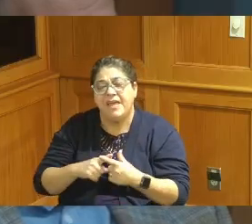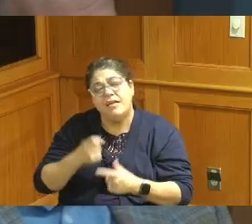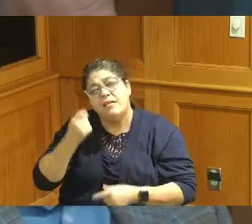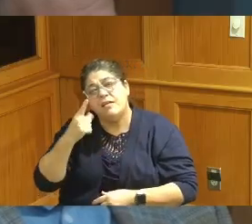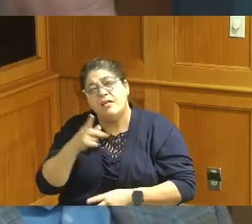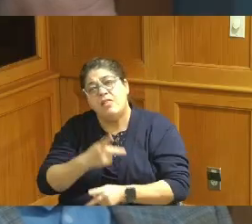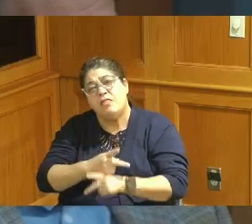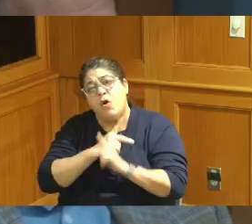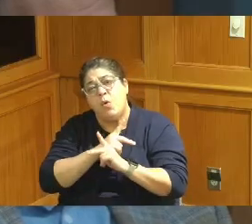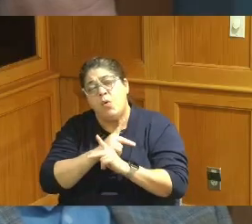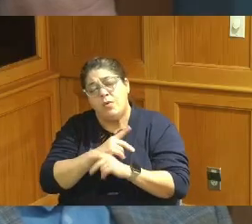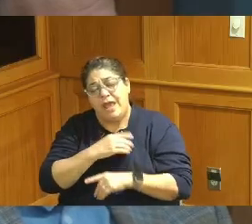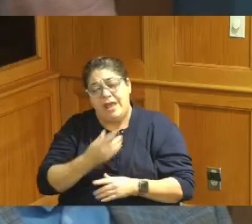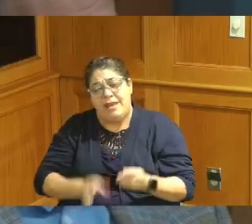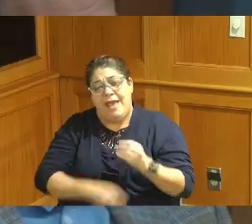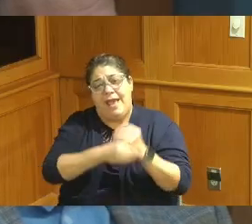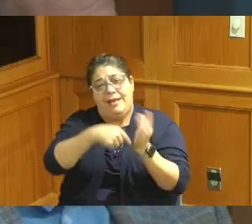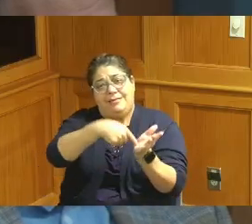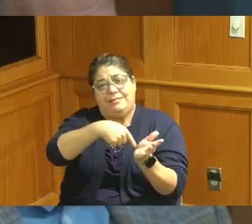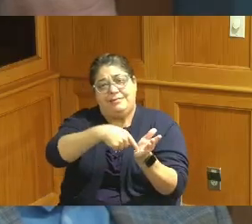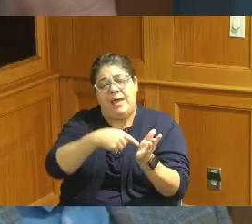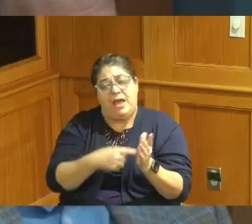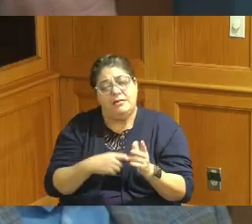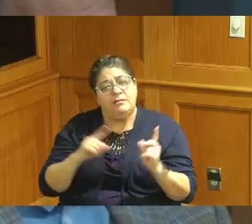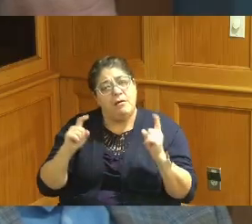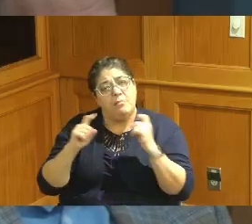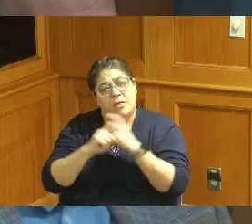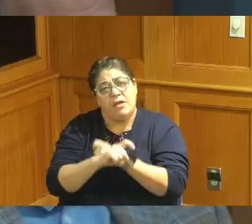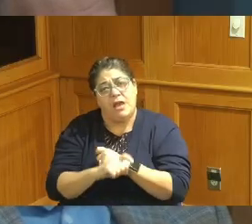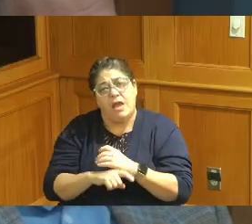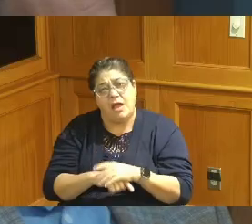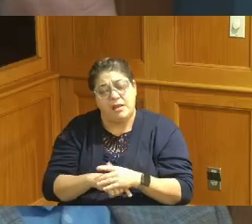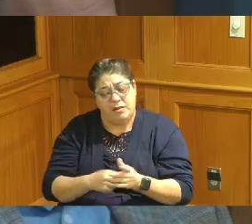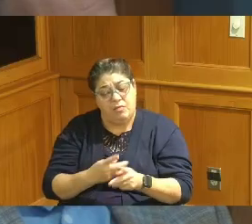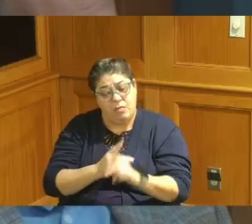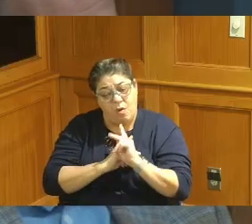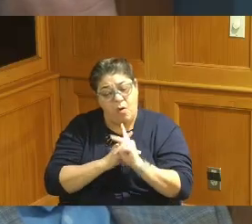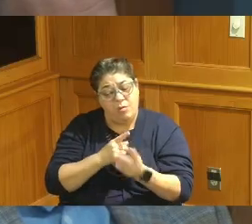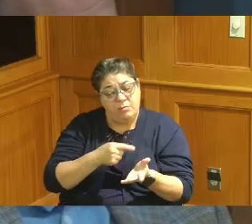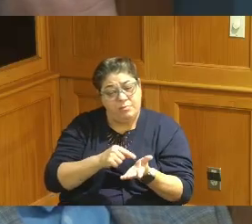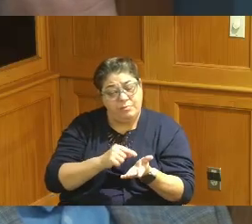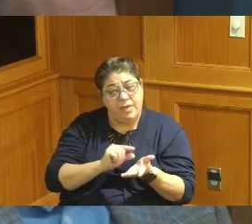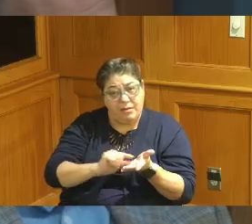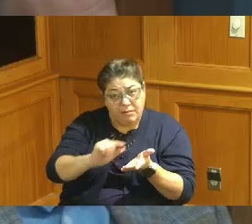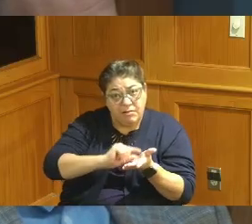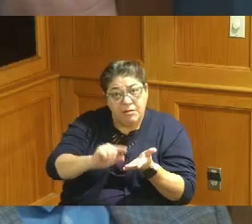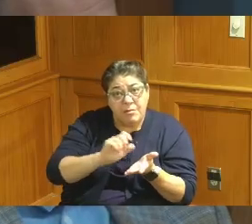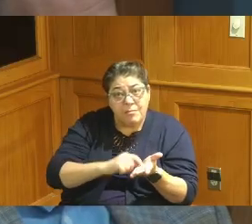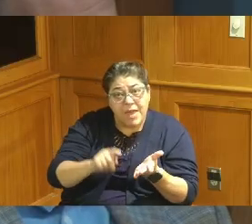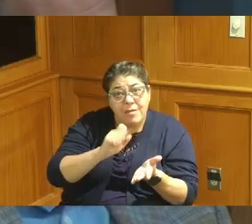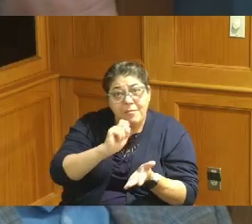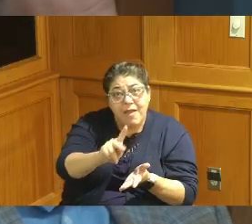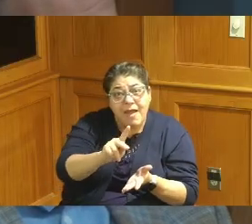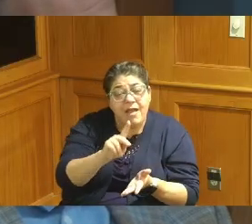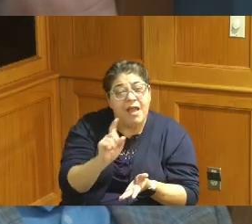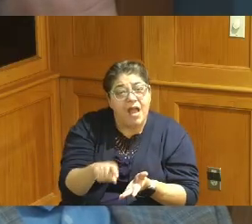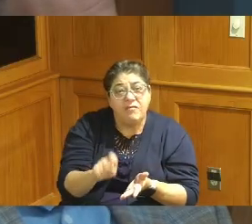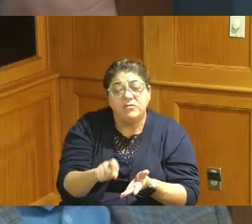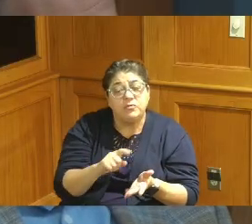complicated because it's a loan, has to be paid back. It